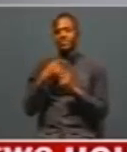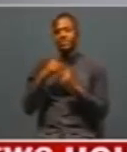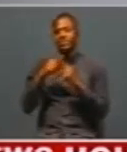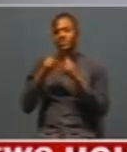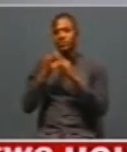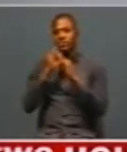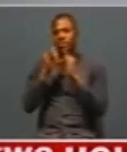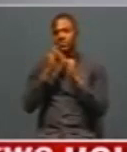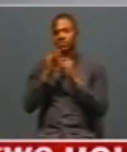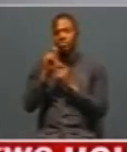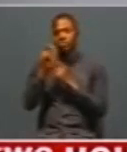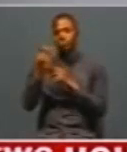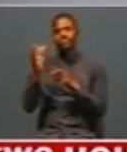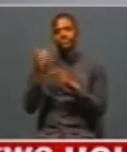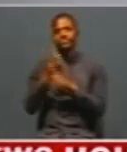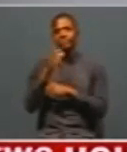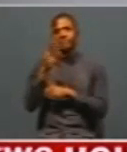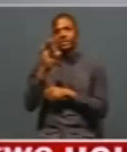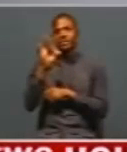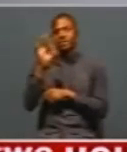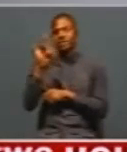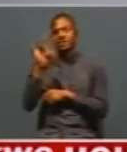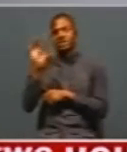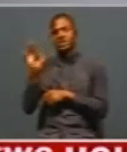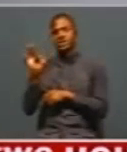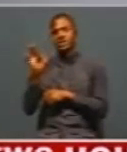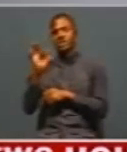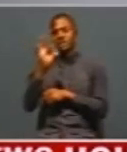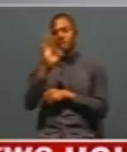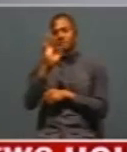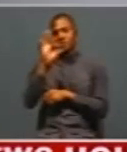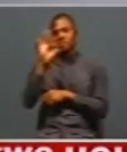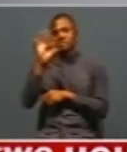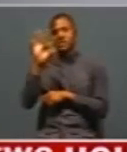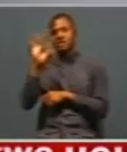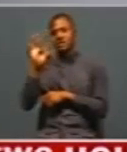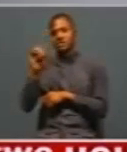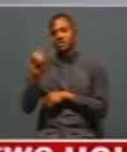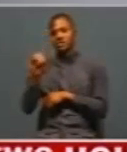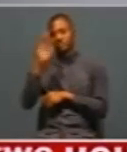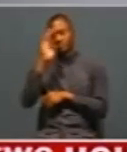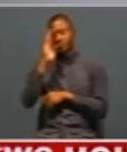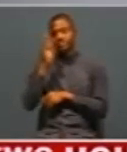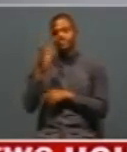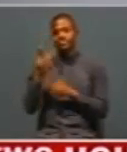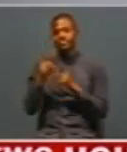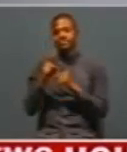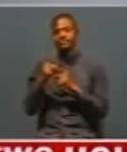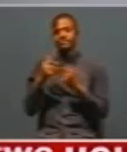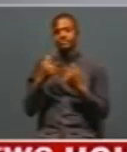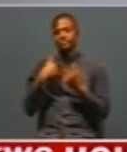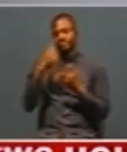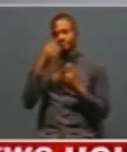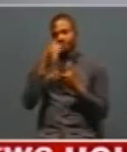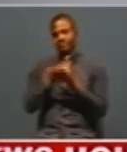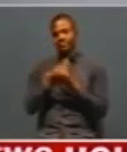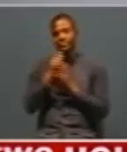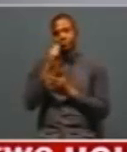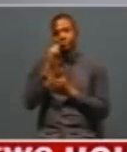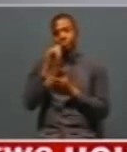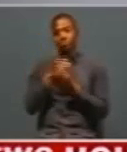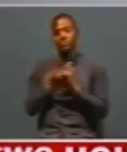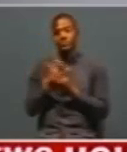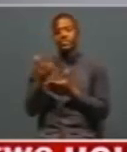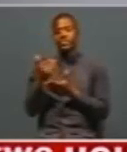Viewer Award in 1989 and 1990. Mr. Acolatse was husband to Mrs.